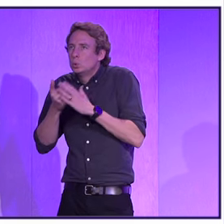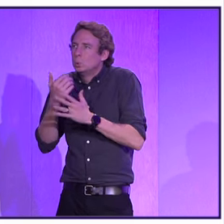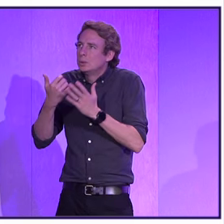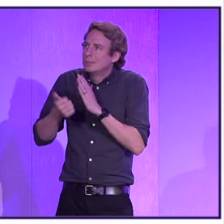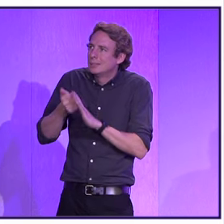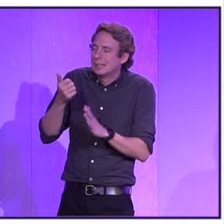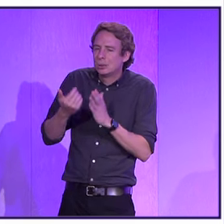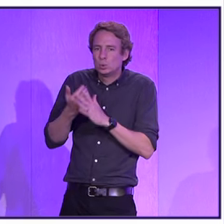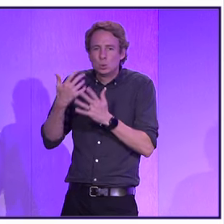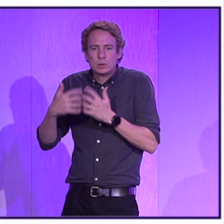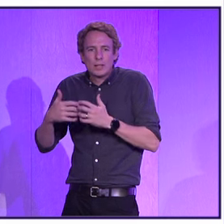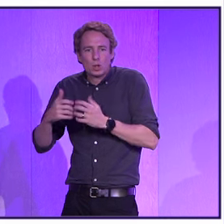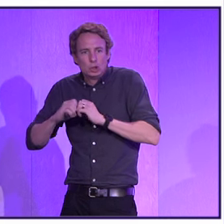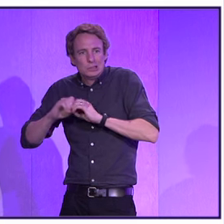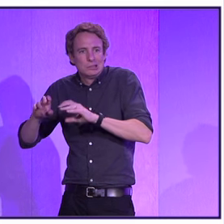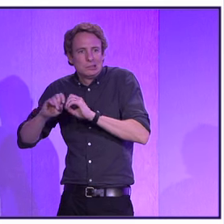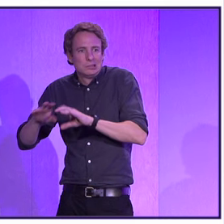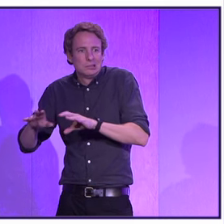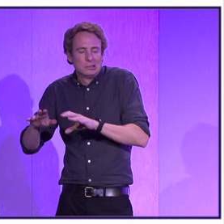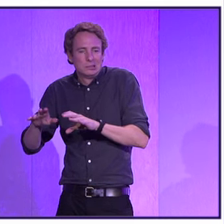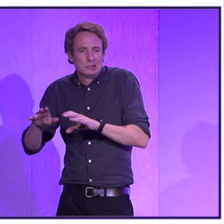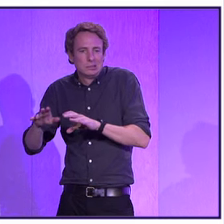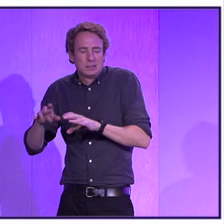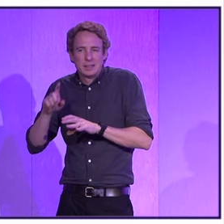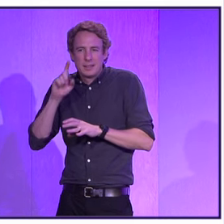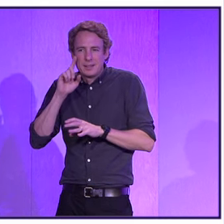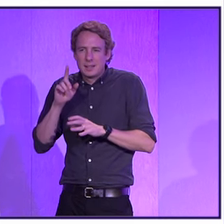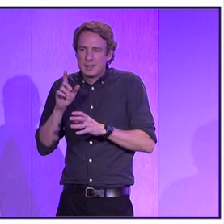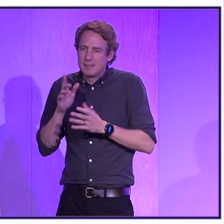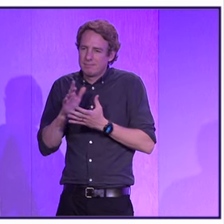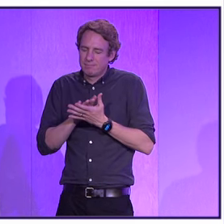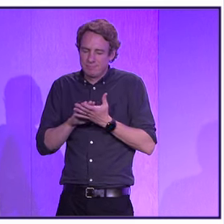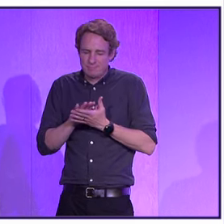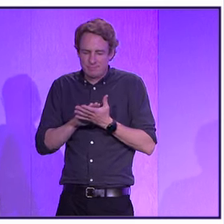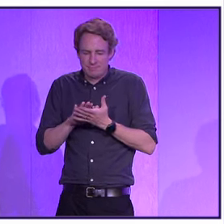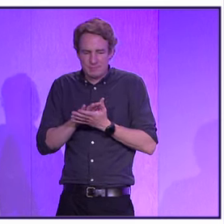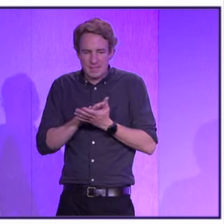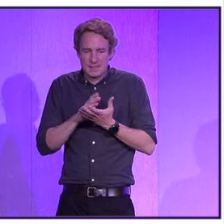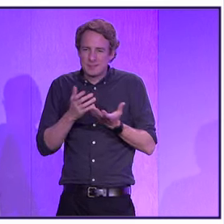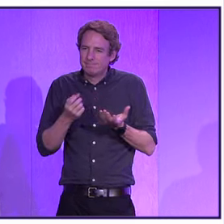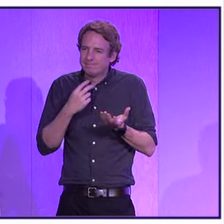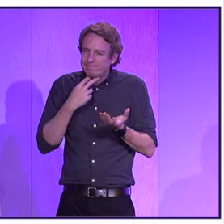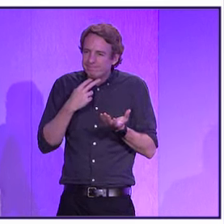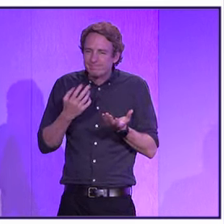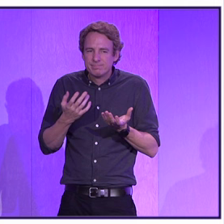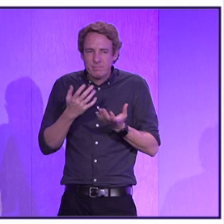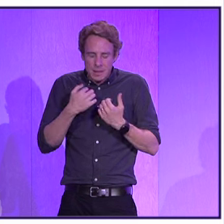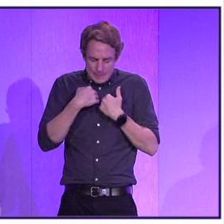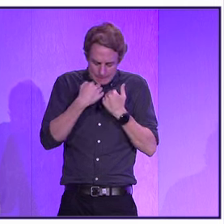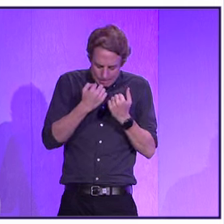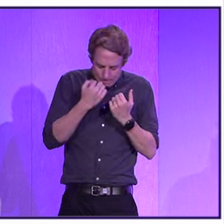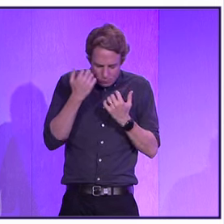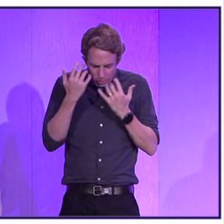new technology. I think this has sometimes sadly come at the expense of that reflection